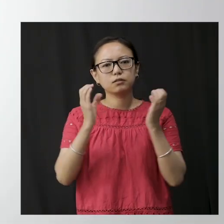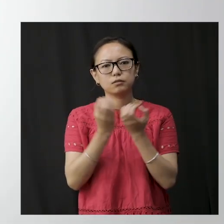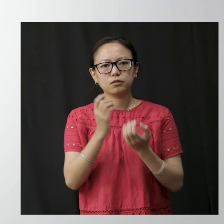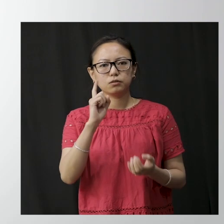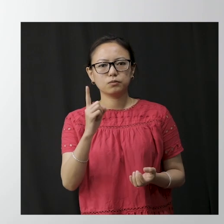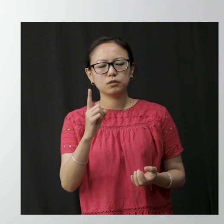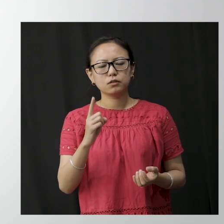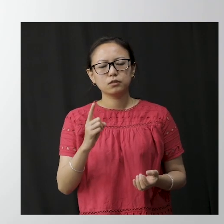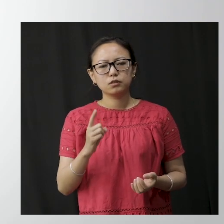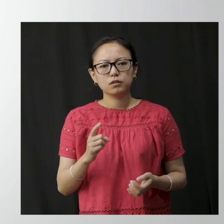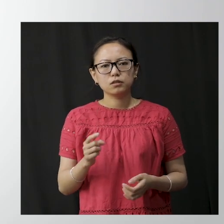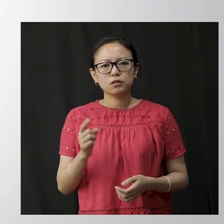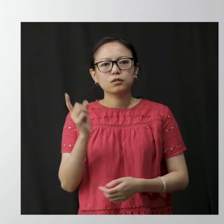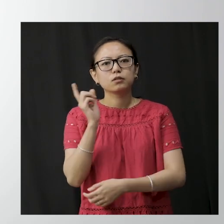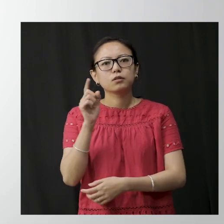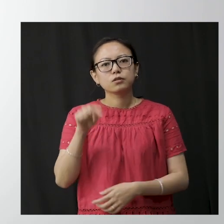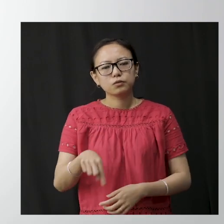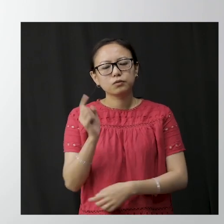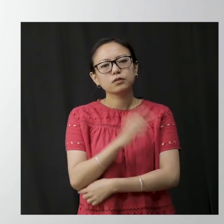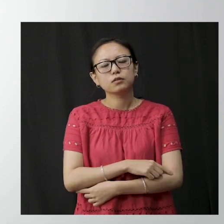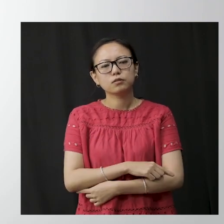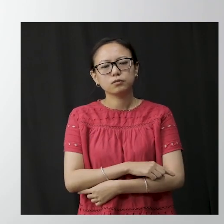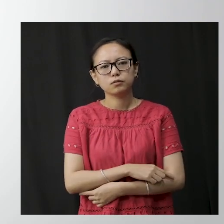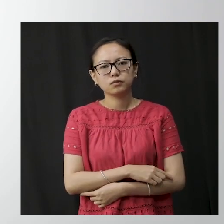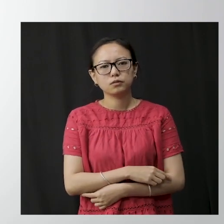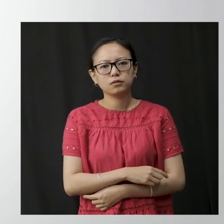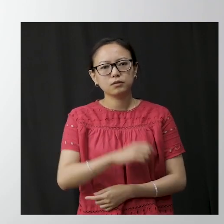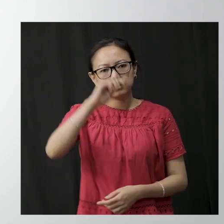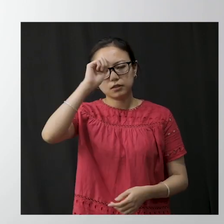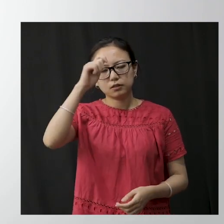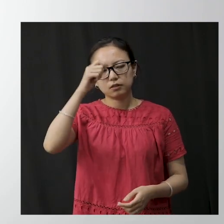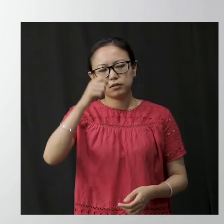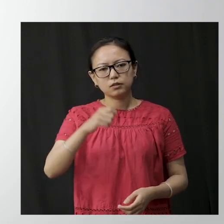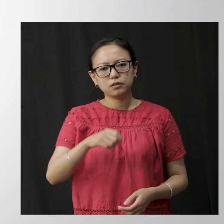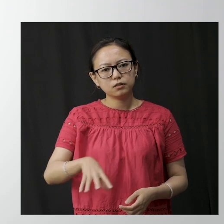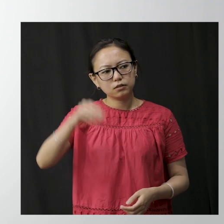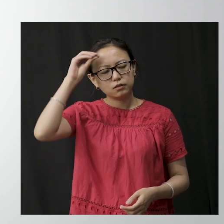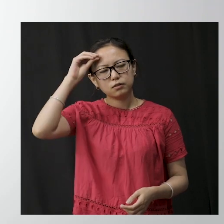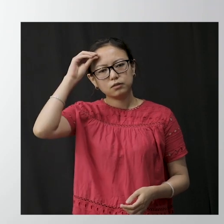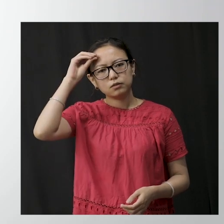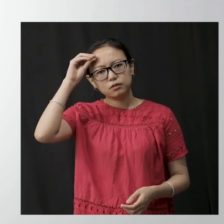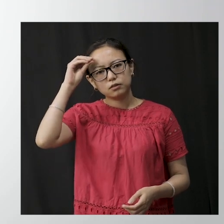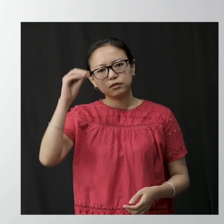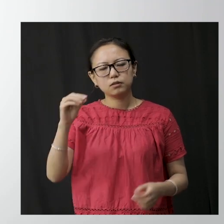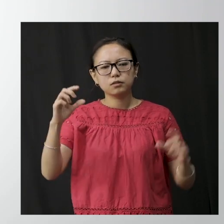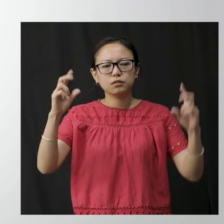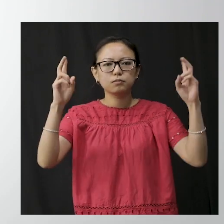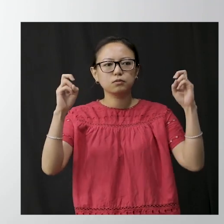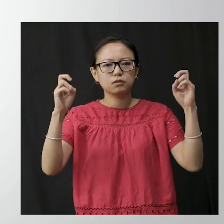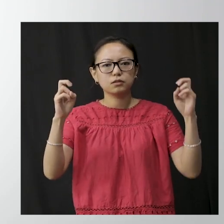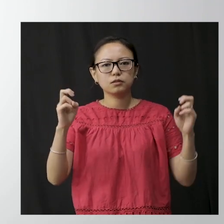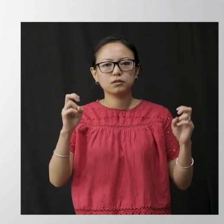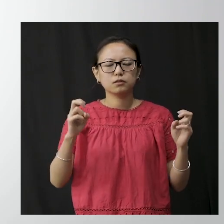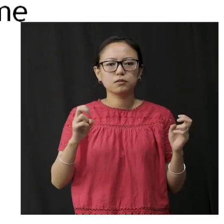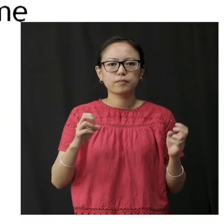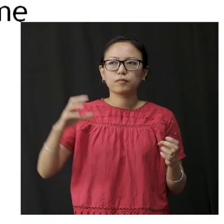with English chapter 1, that is the sun and the moon. This is a poem,